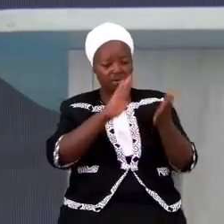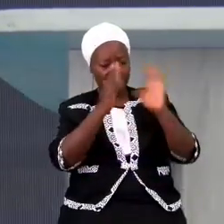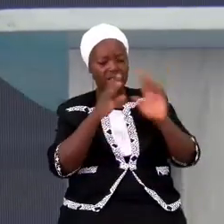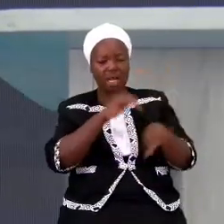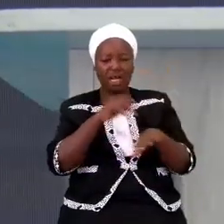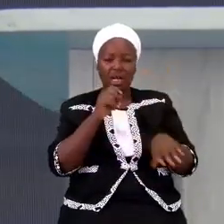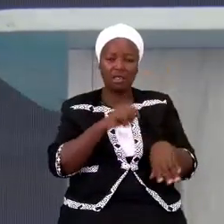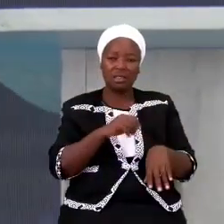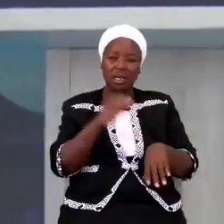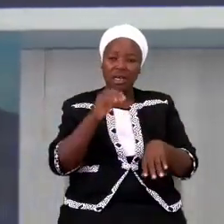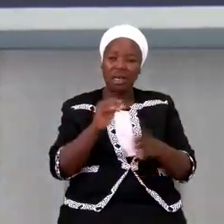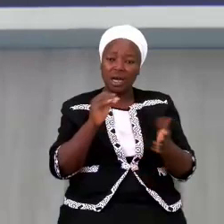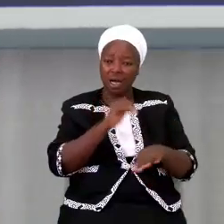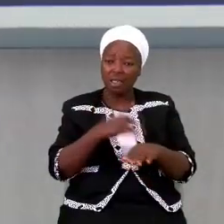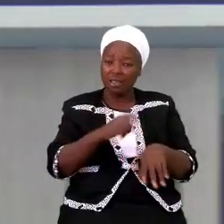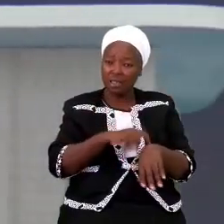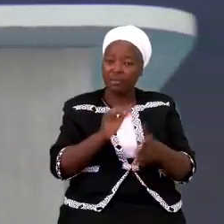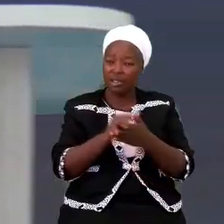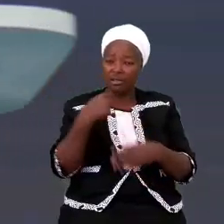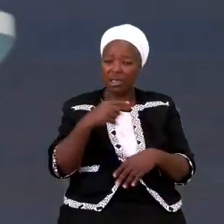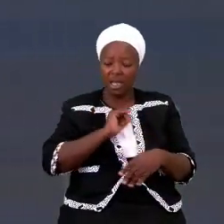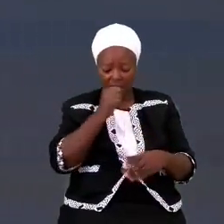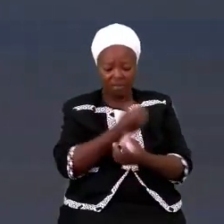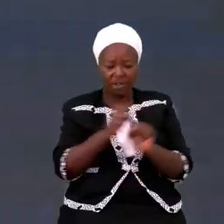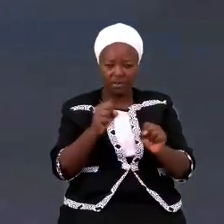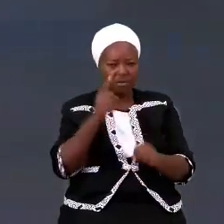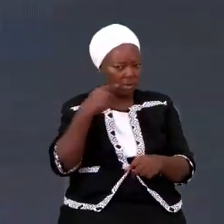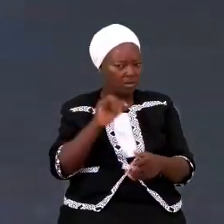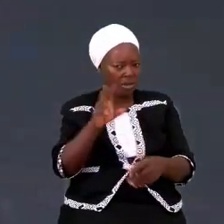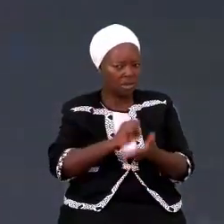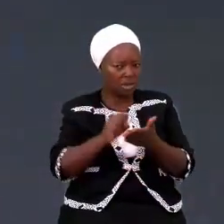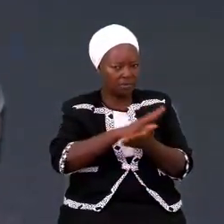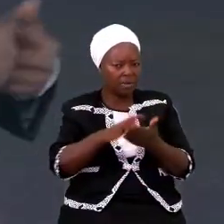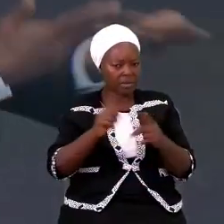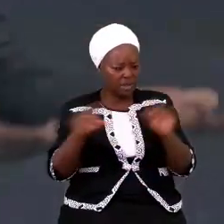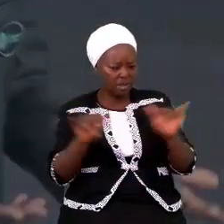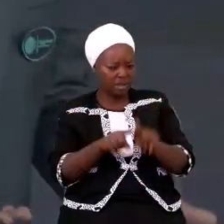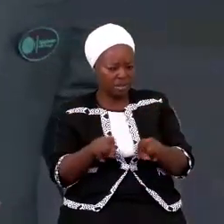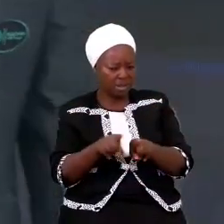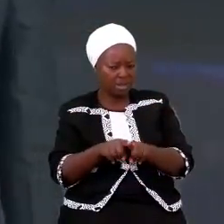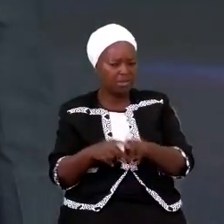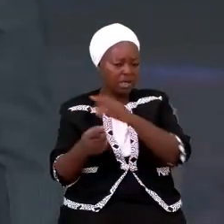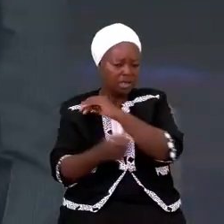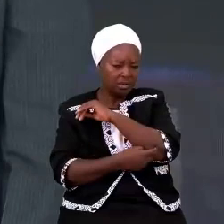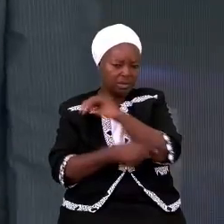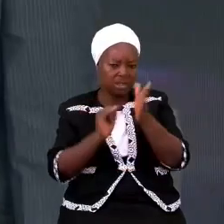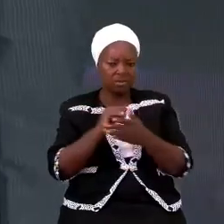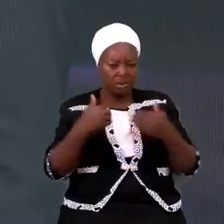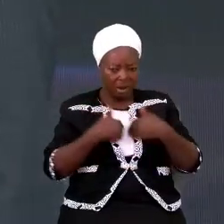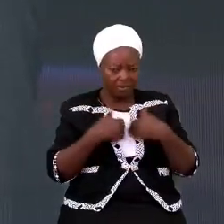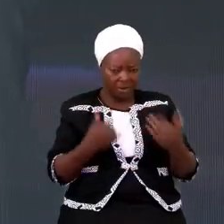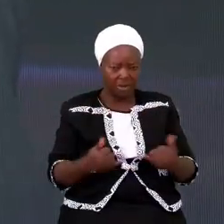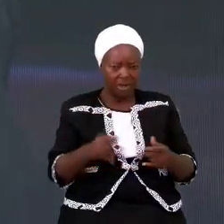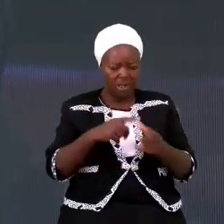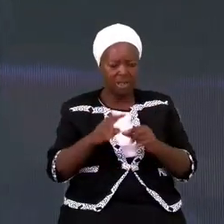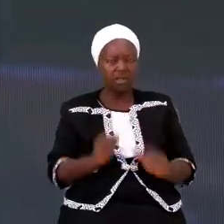you are facing, and the succumbing, the submission, and the falling, and yielding to all those